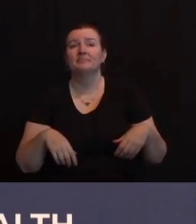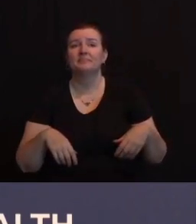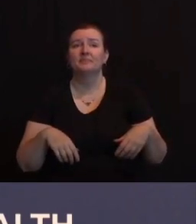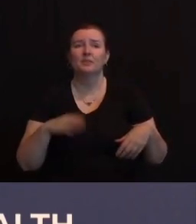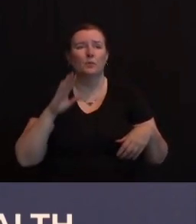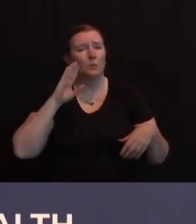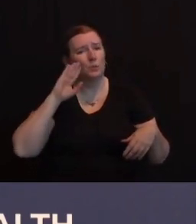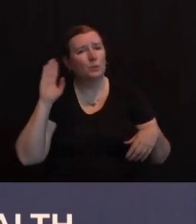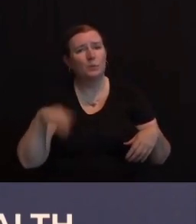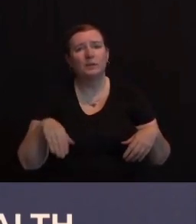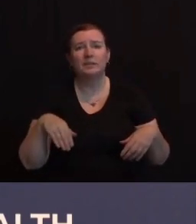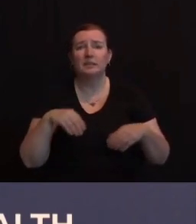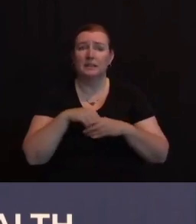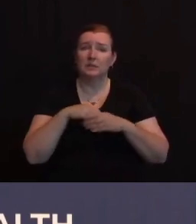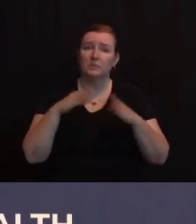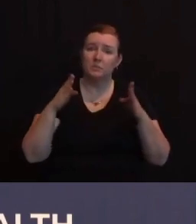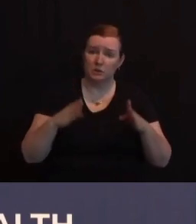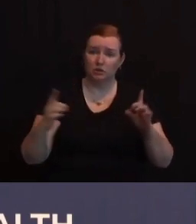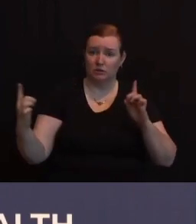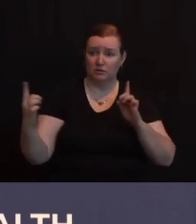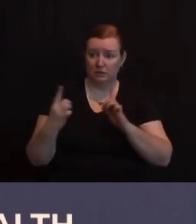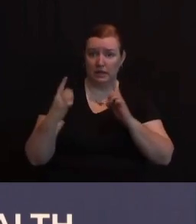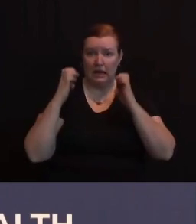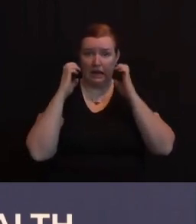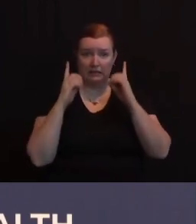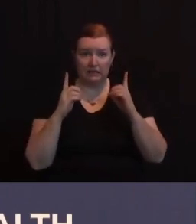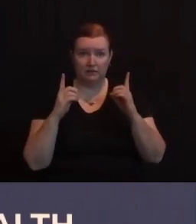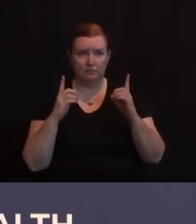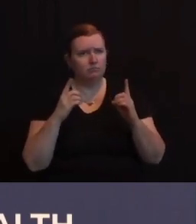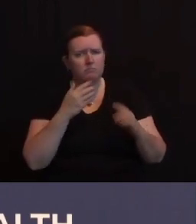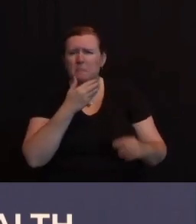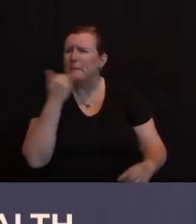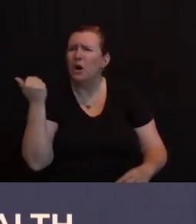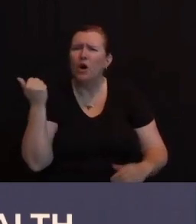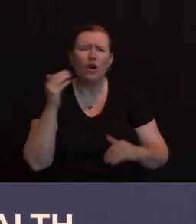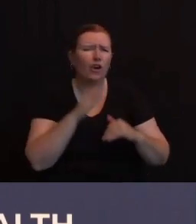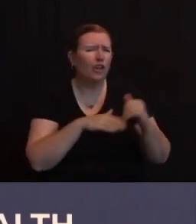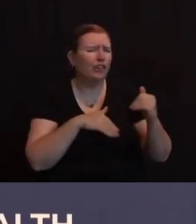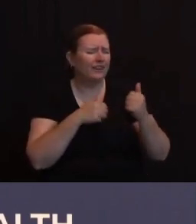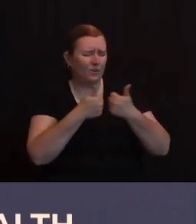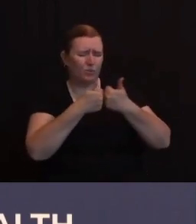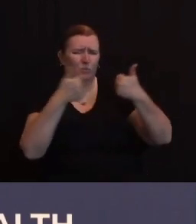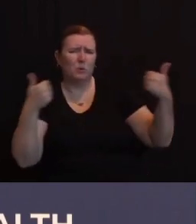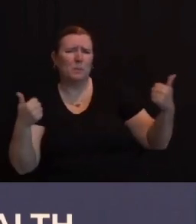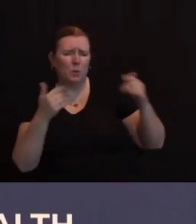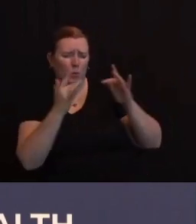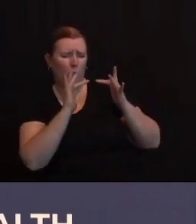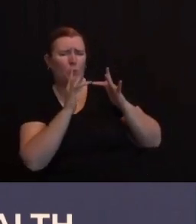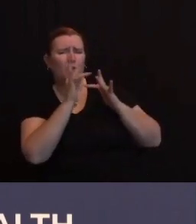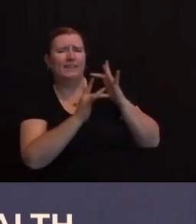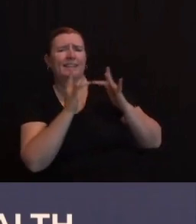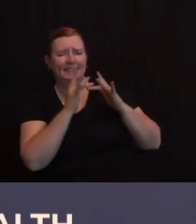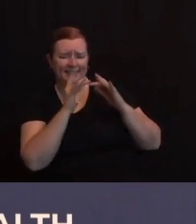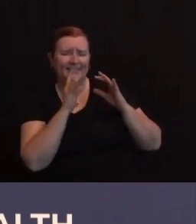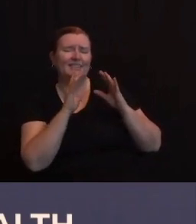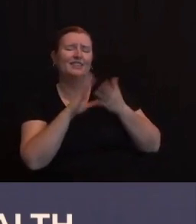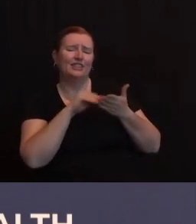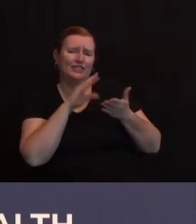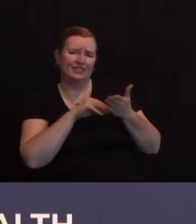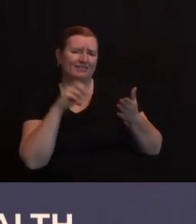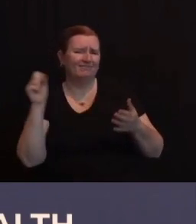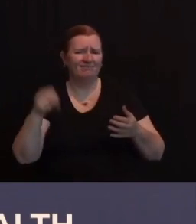education dwarfs any remote learning in terms of the efficacy and the richness of that experience. And thirdly,